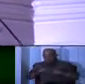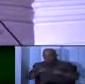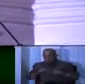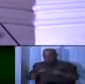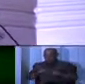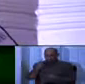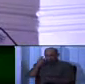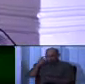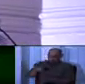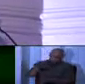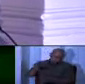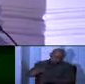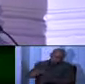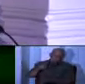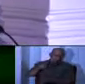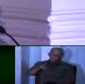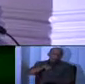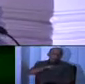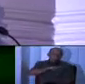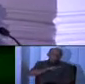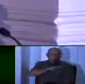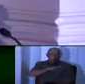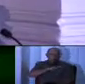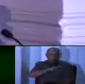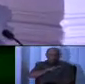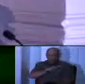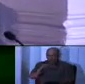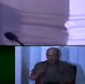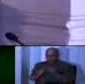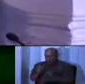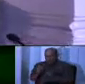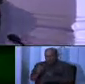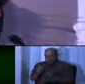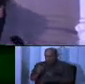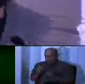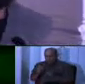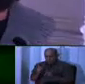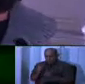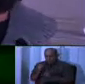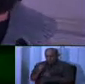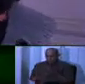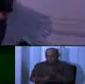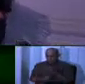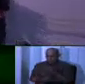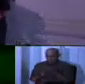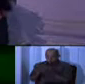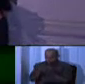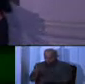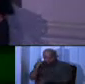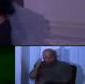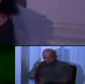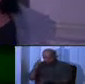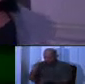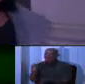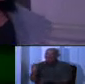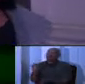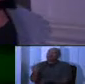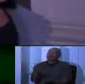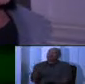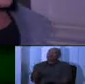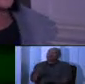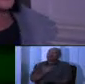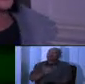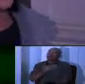for them, we are the ones that they have been waiting for. All right. So please